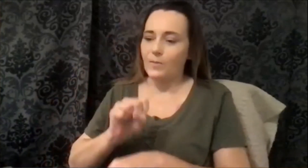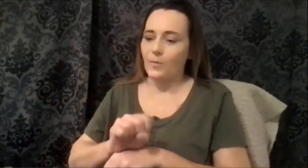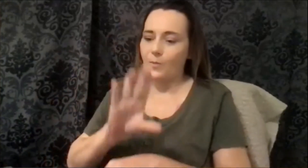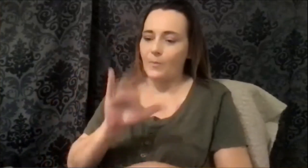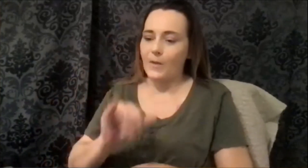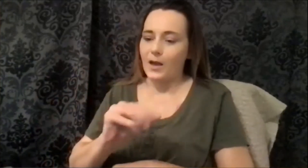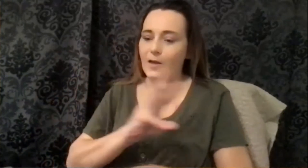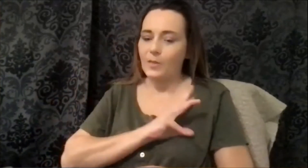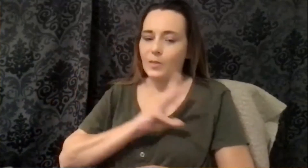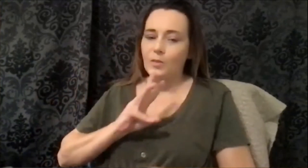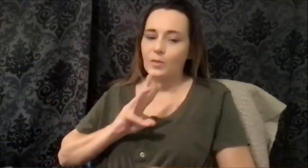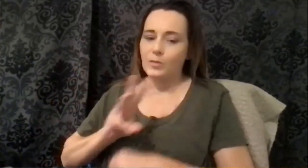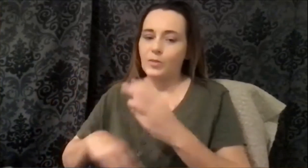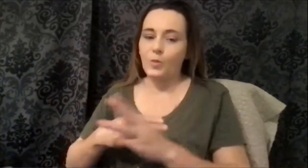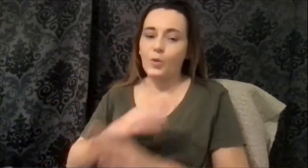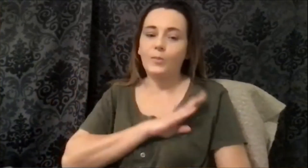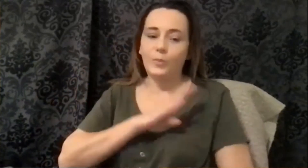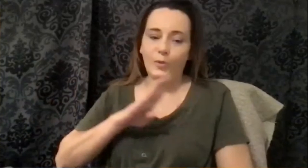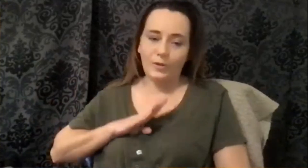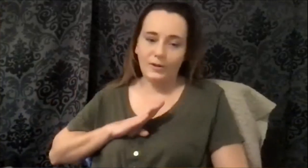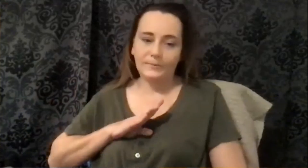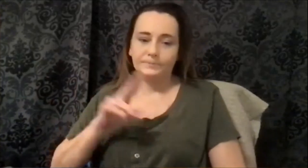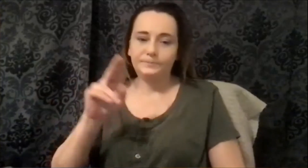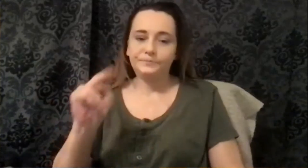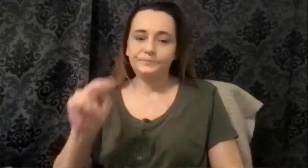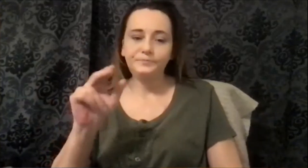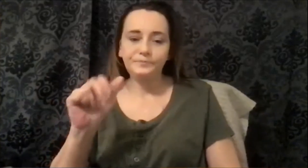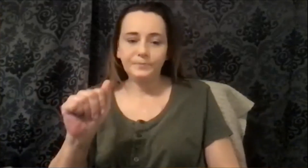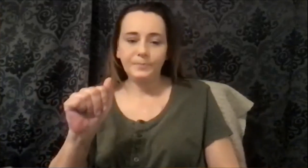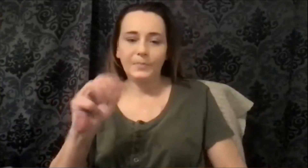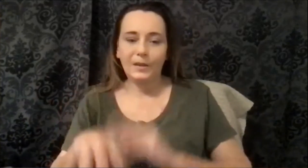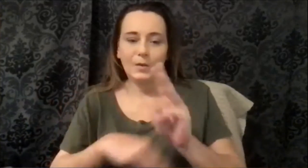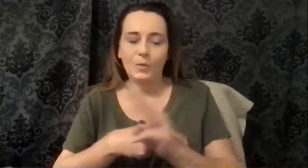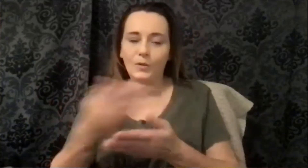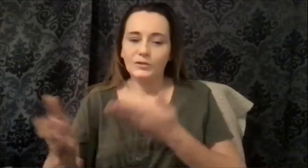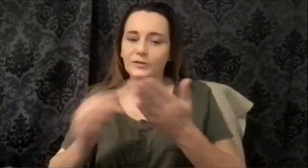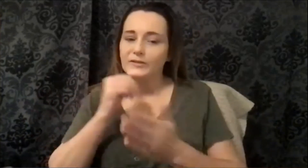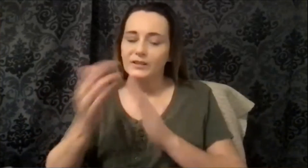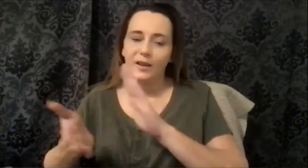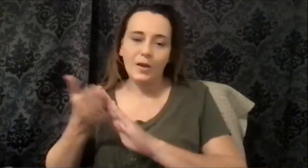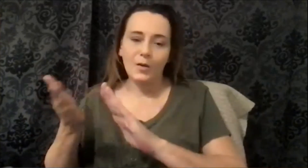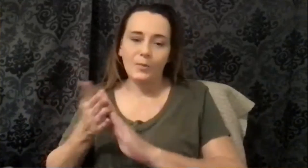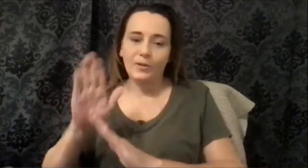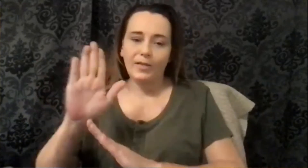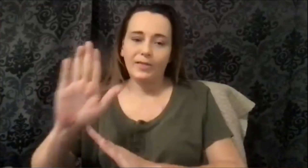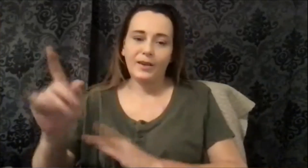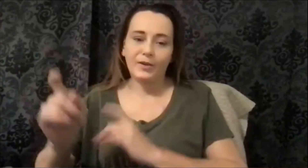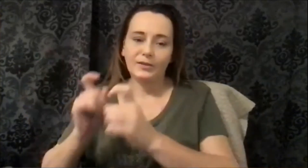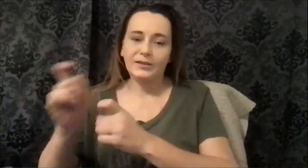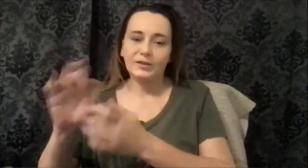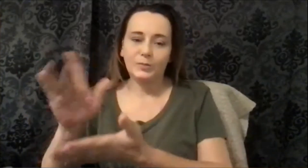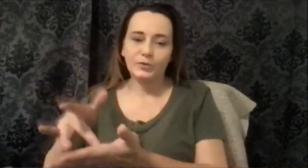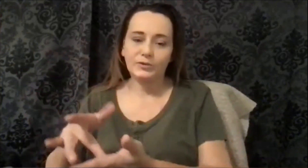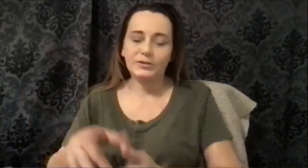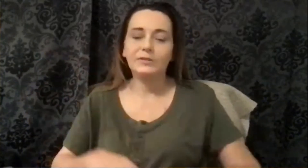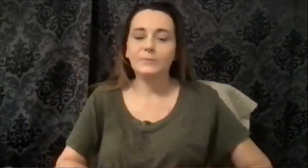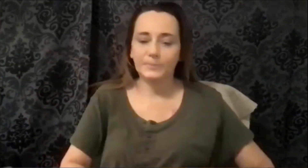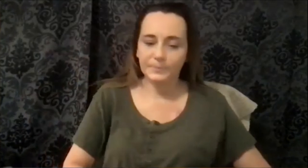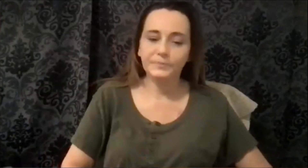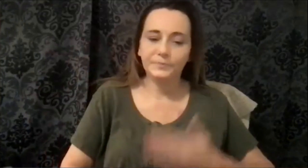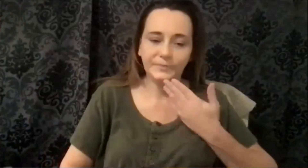Okay. So no, any World Services is not running their distribution center. Thank you. And here,